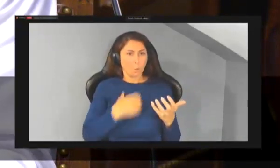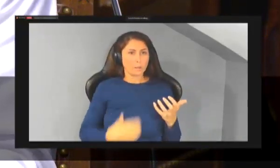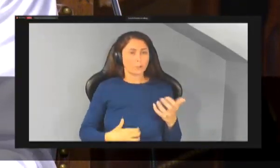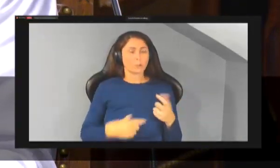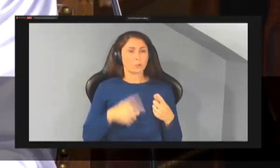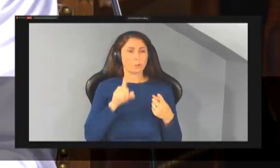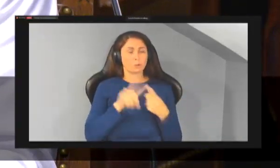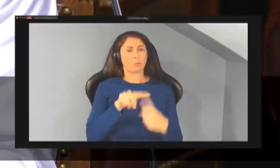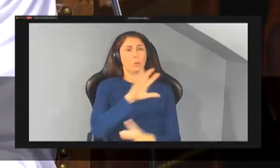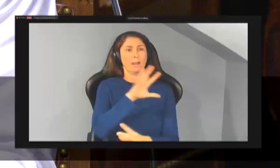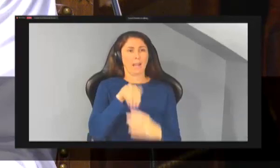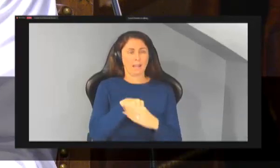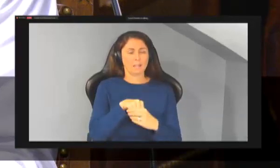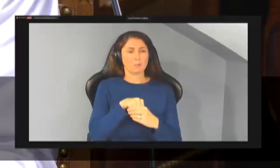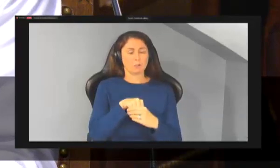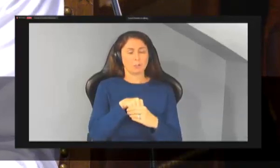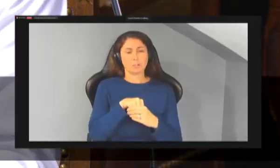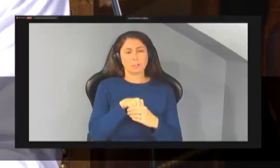engage.